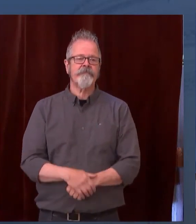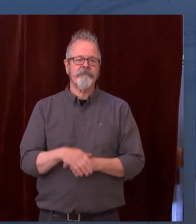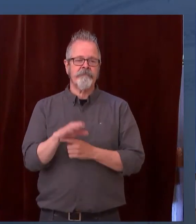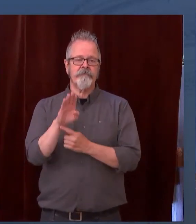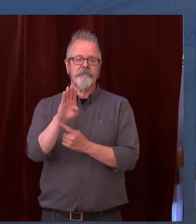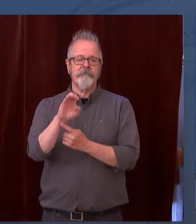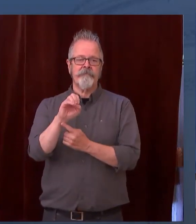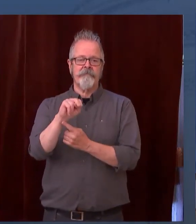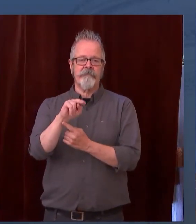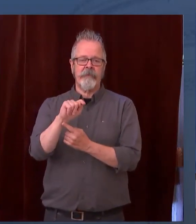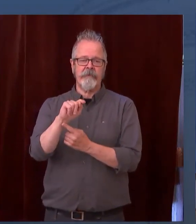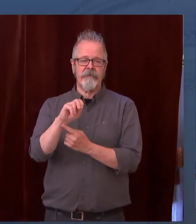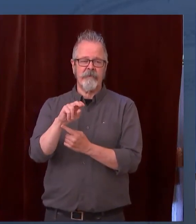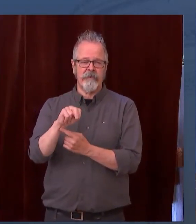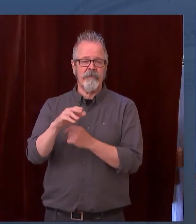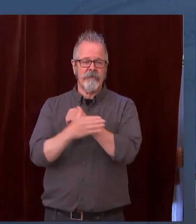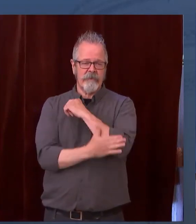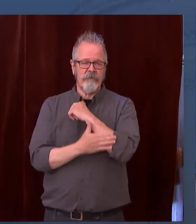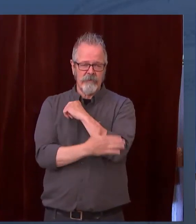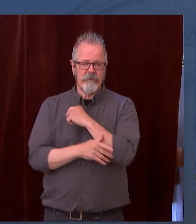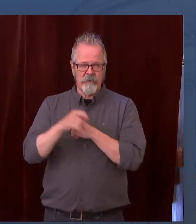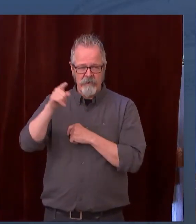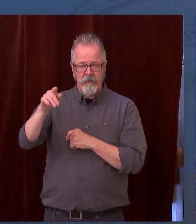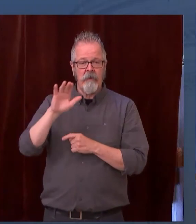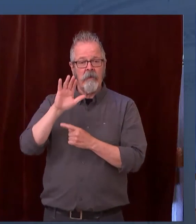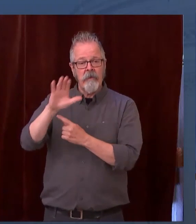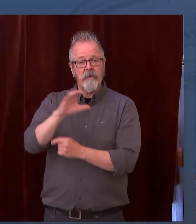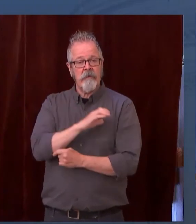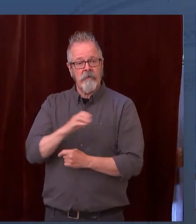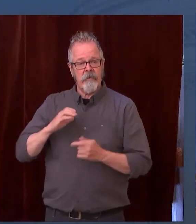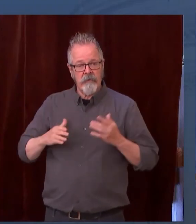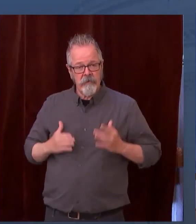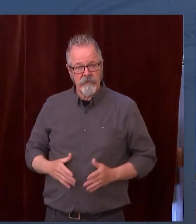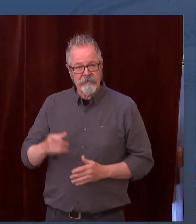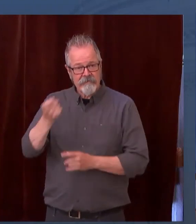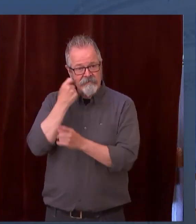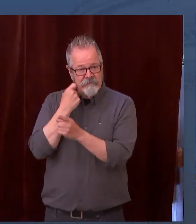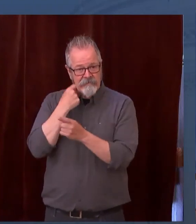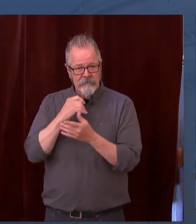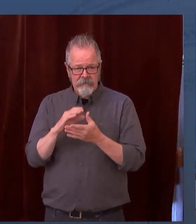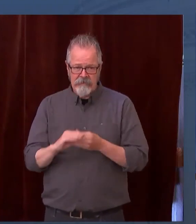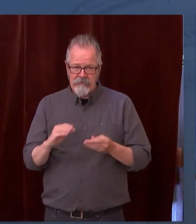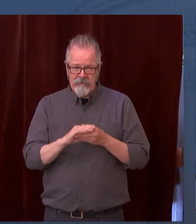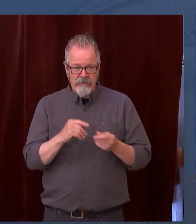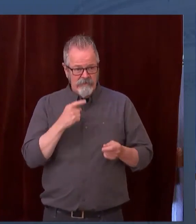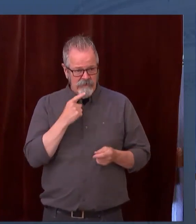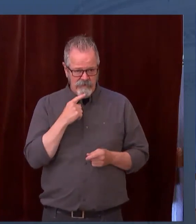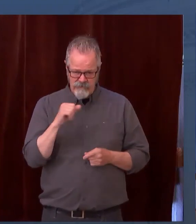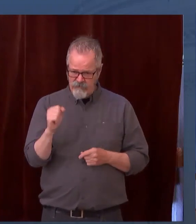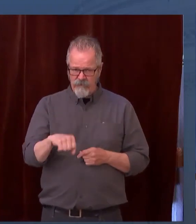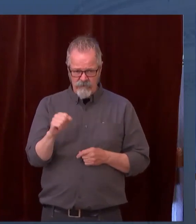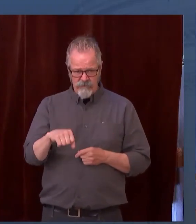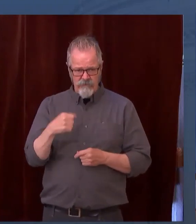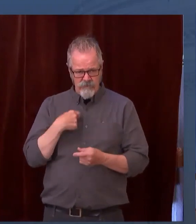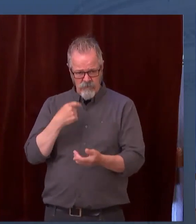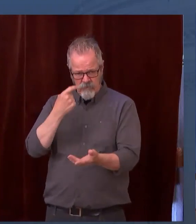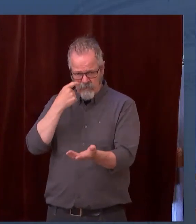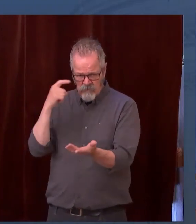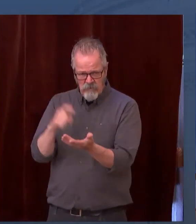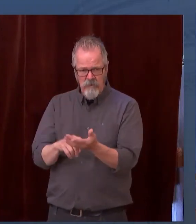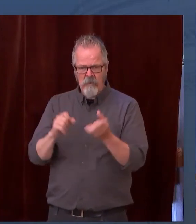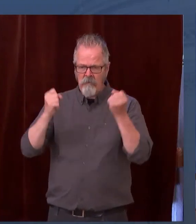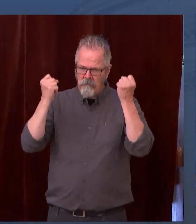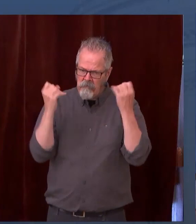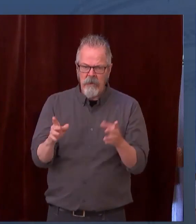in the Tri-Cities. And so we shouldn't be dissuaded because there's a couple of folks that, haven't quite read the scientific